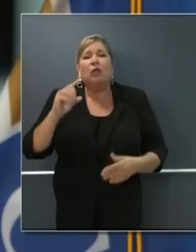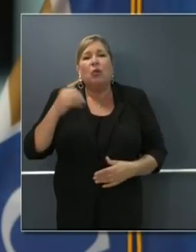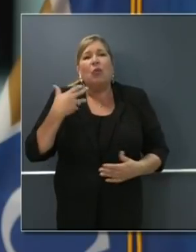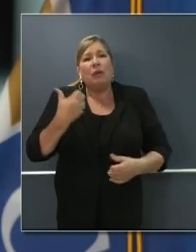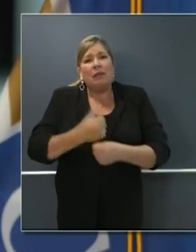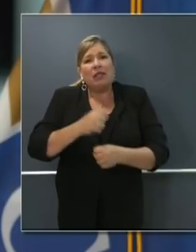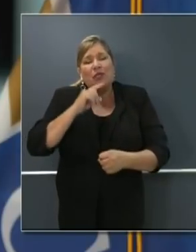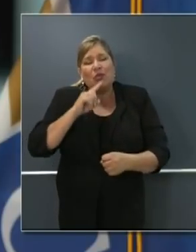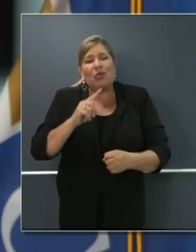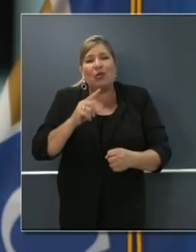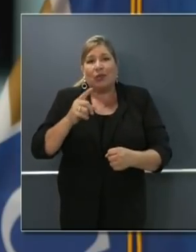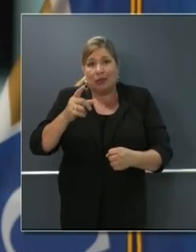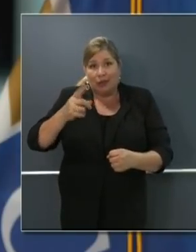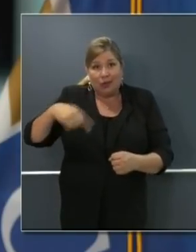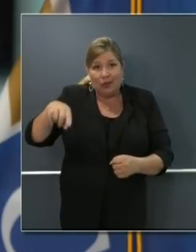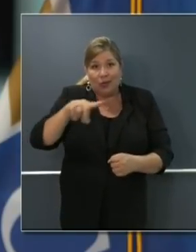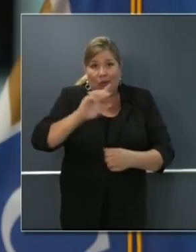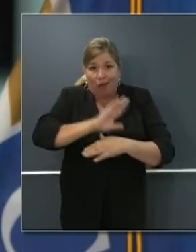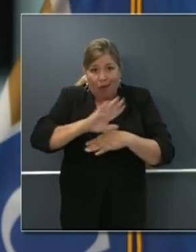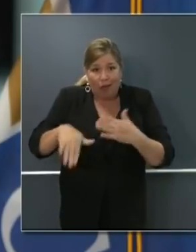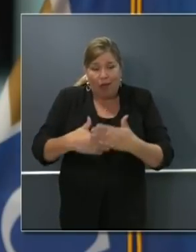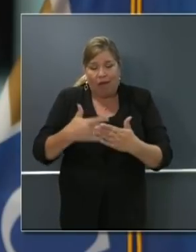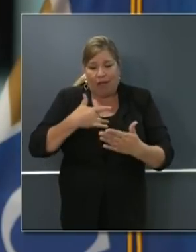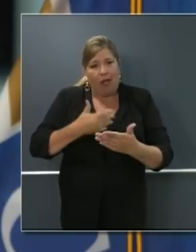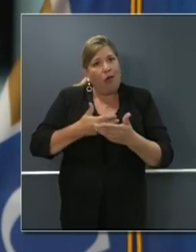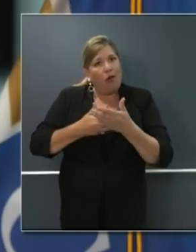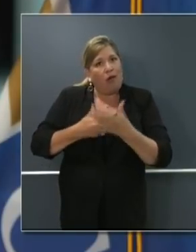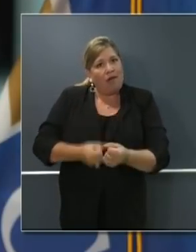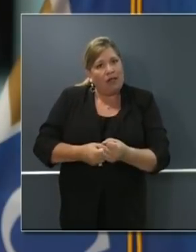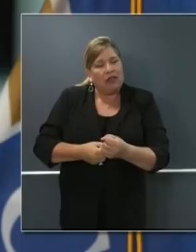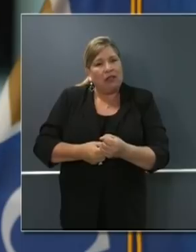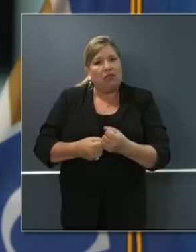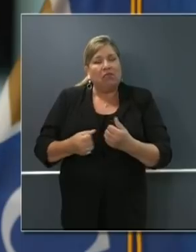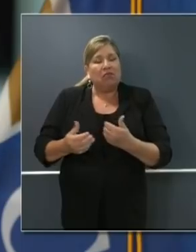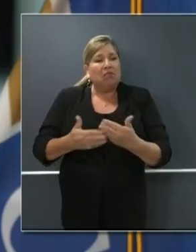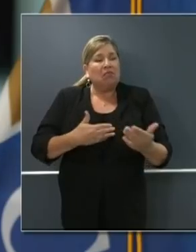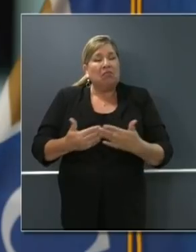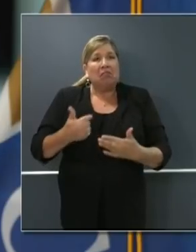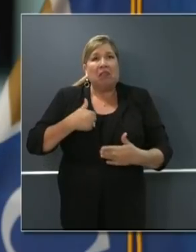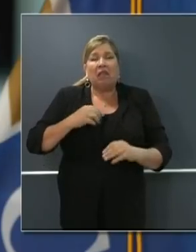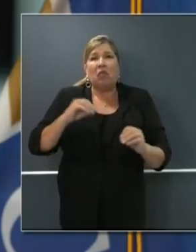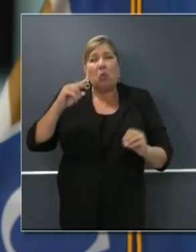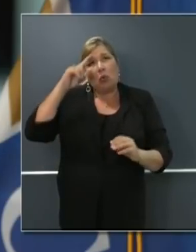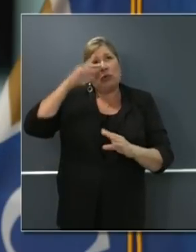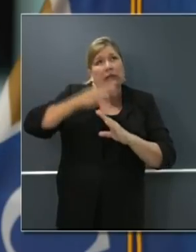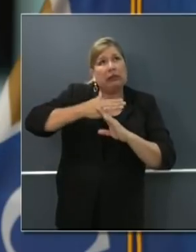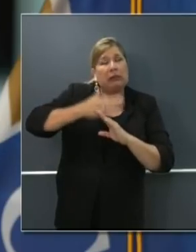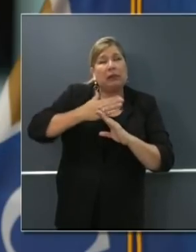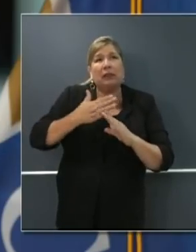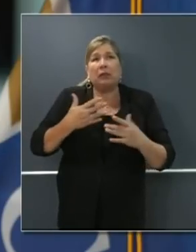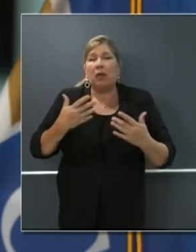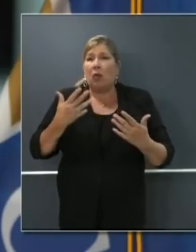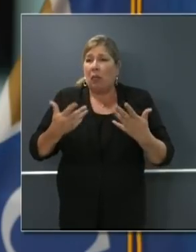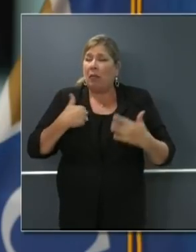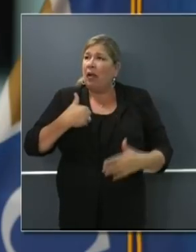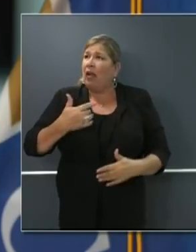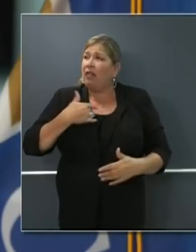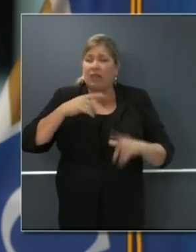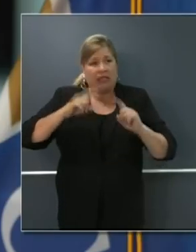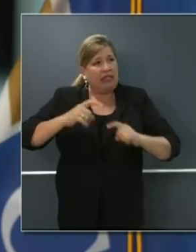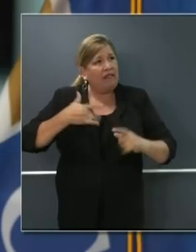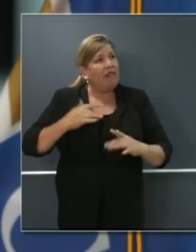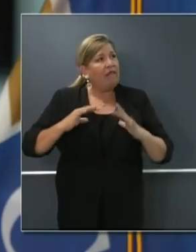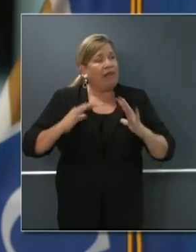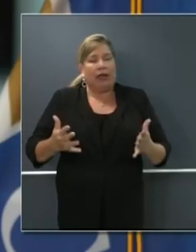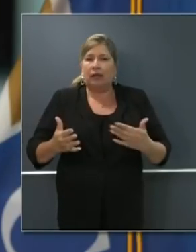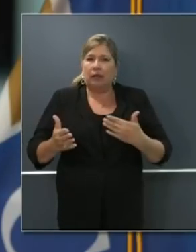some assurance that they're not, even though they may not have symptoms or they had been recently tested and feel fine, to